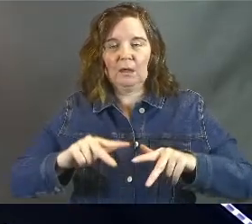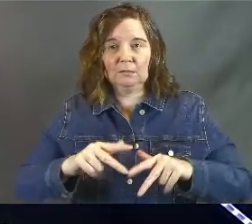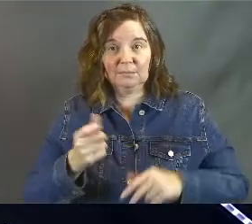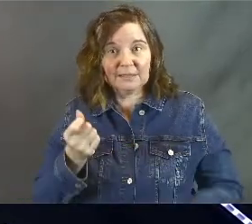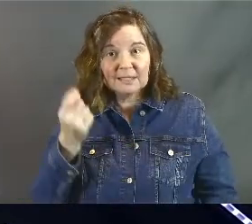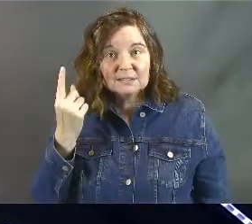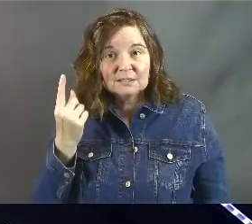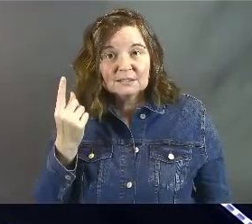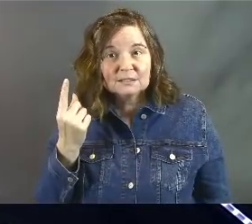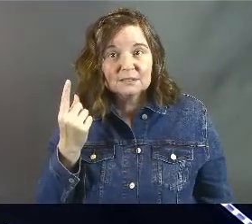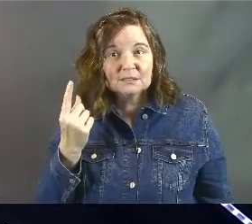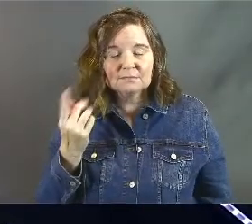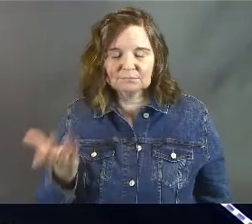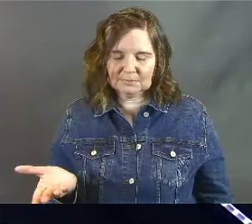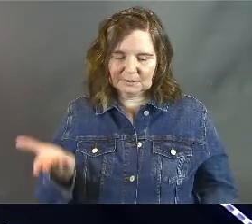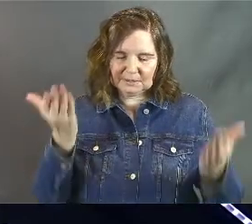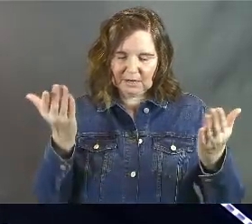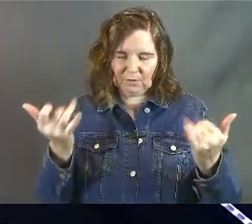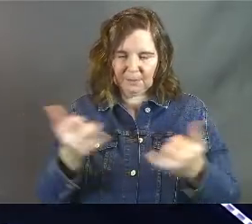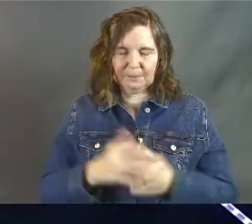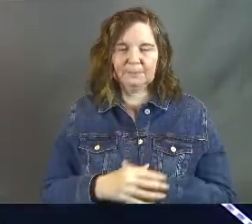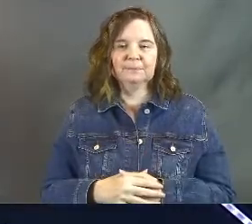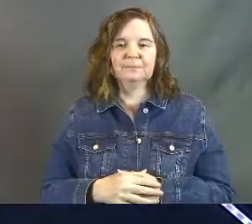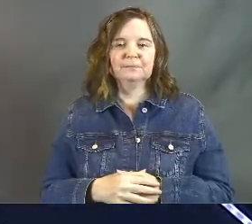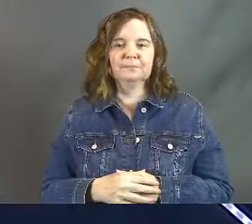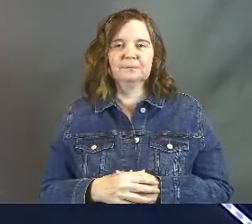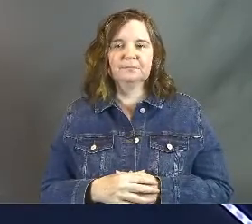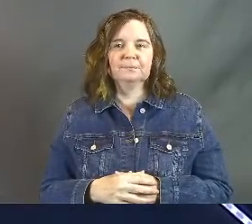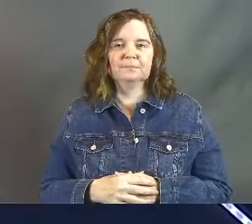Make sense? Would you guys stand right now?